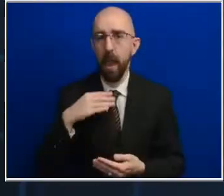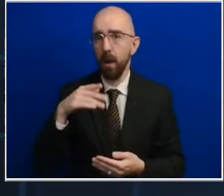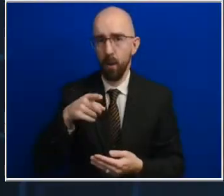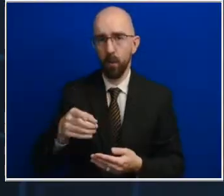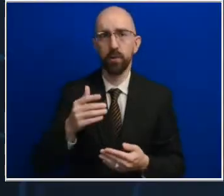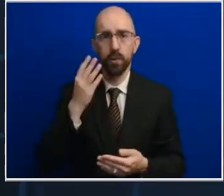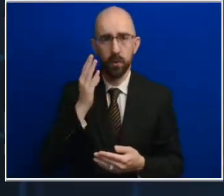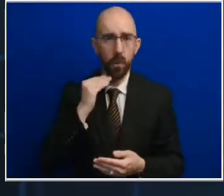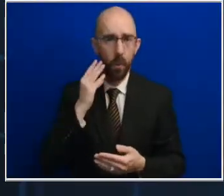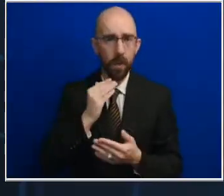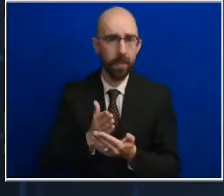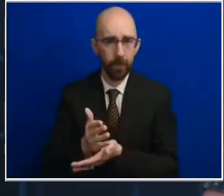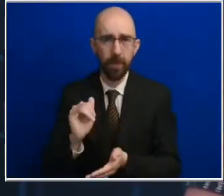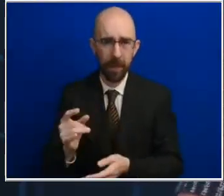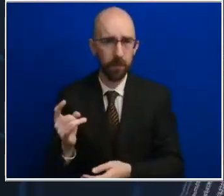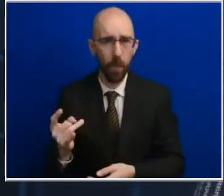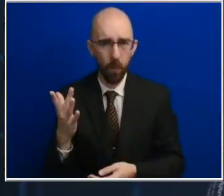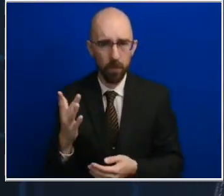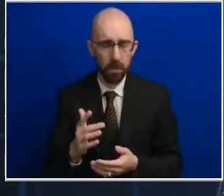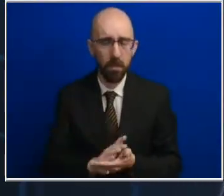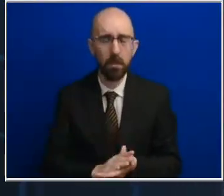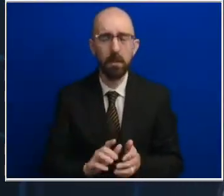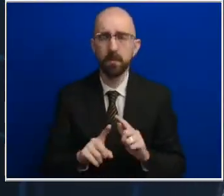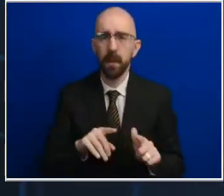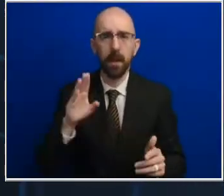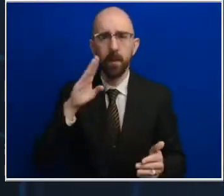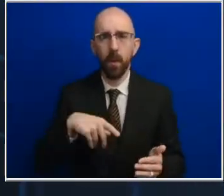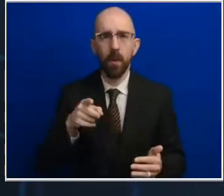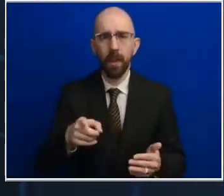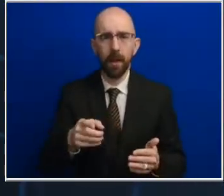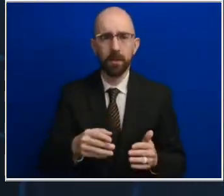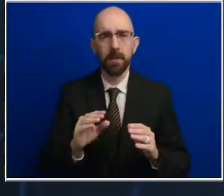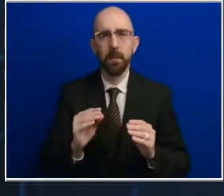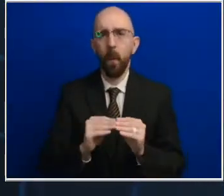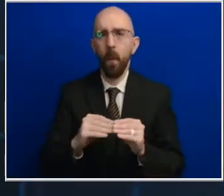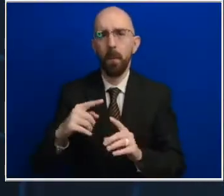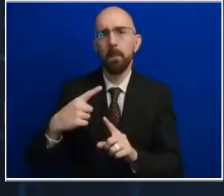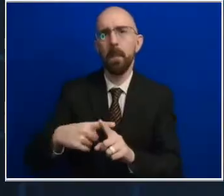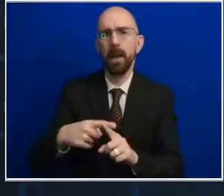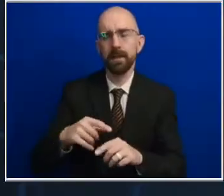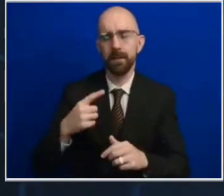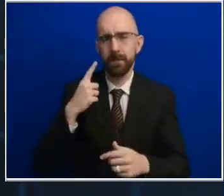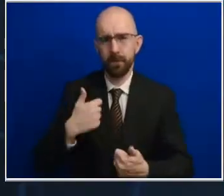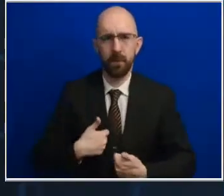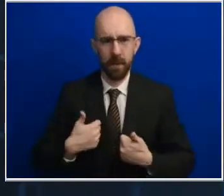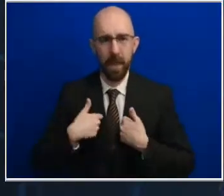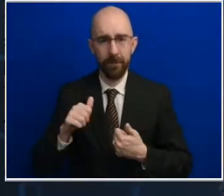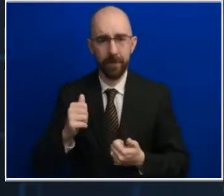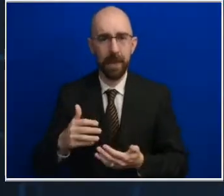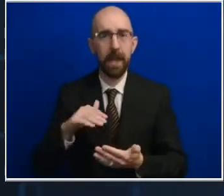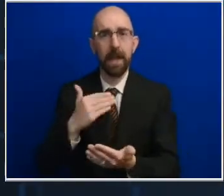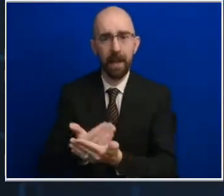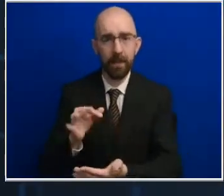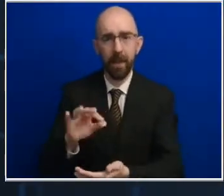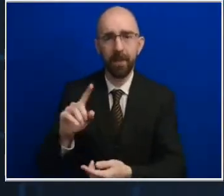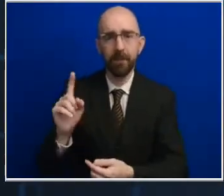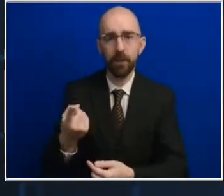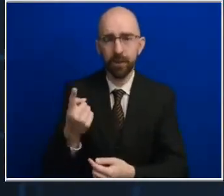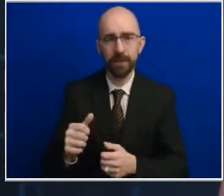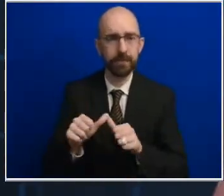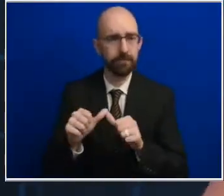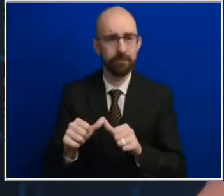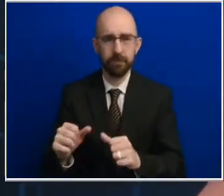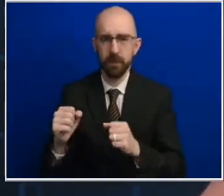it's horrible, but, you know, there's a brighter side to life, you know, and you can get there if you just, you know, stay strong and wait it